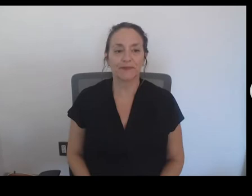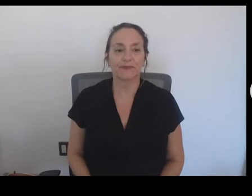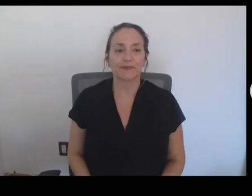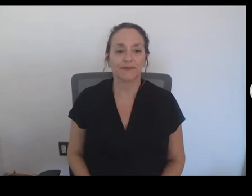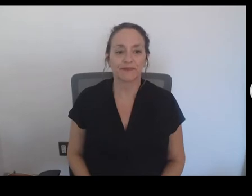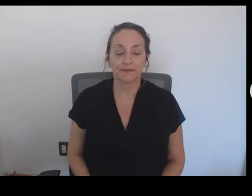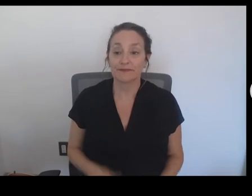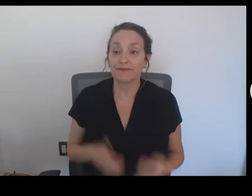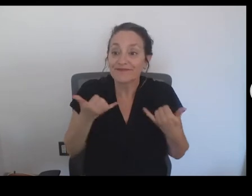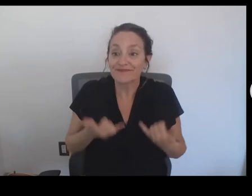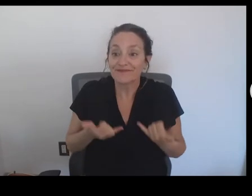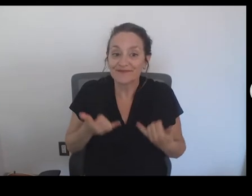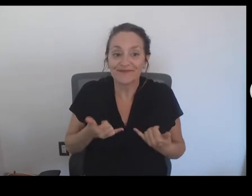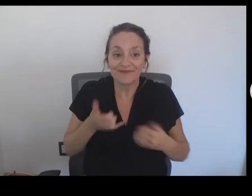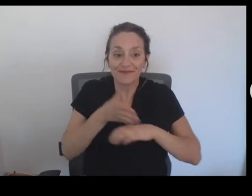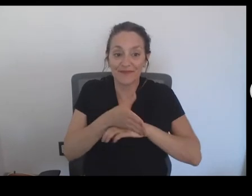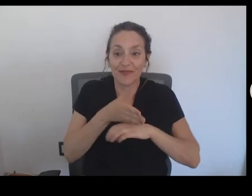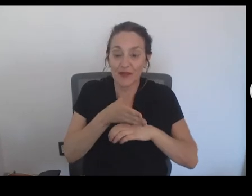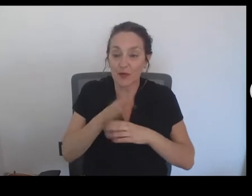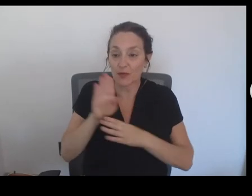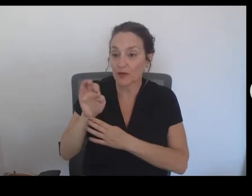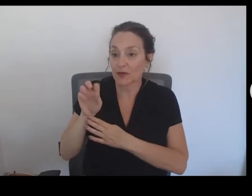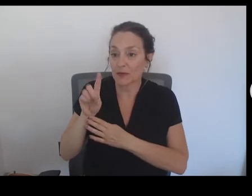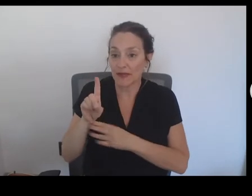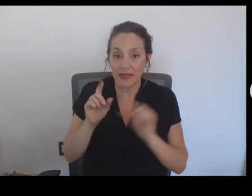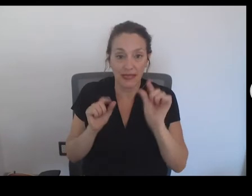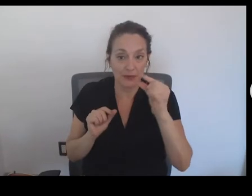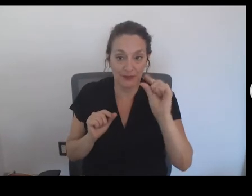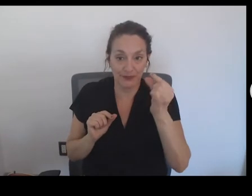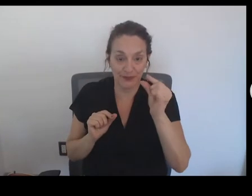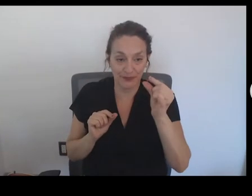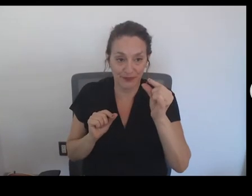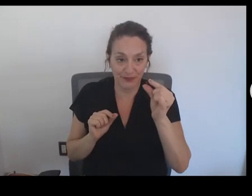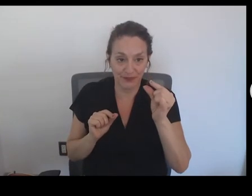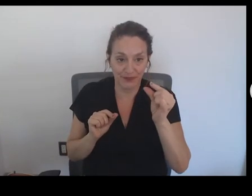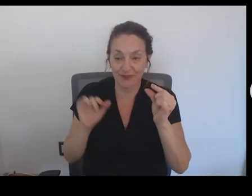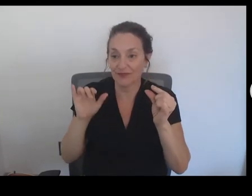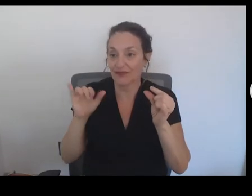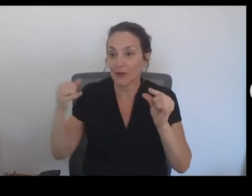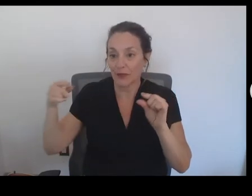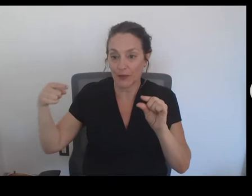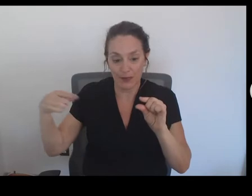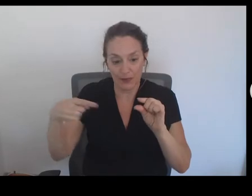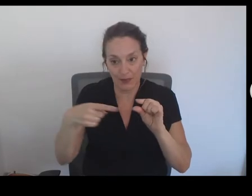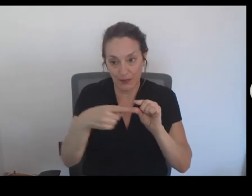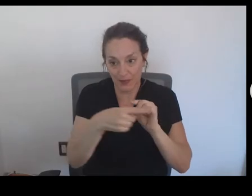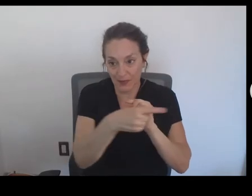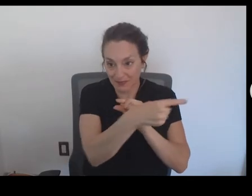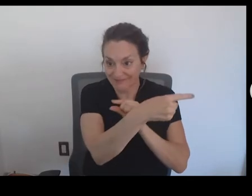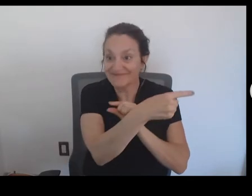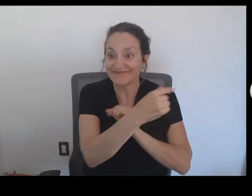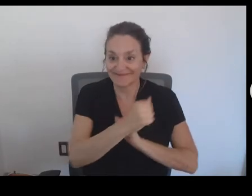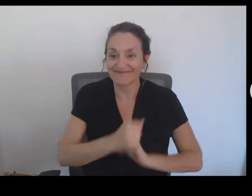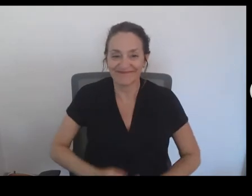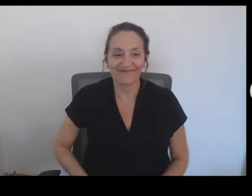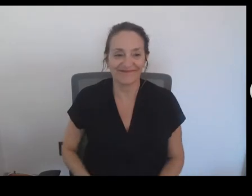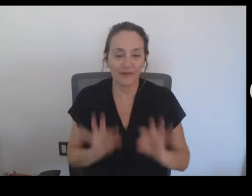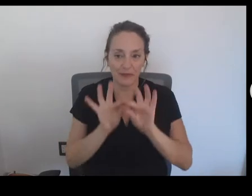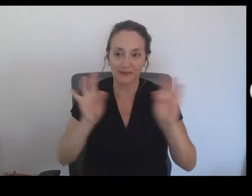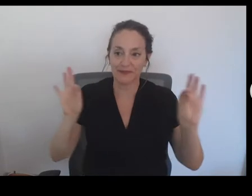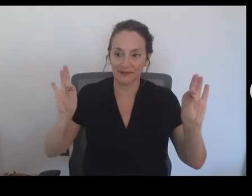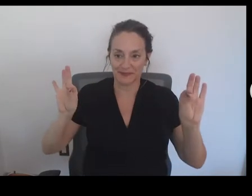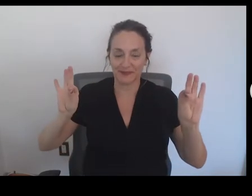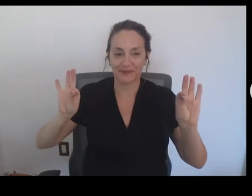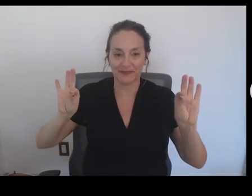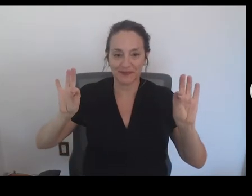Then you get your bead, take the stiff end of the yarn, and you're going to put it through your bead. Pull